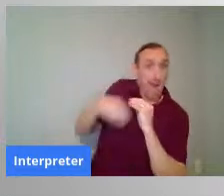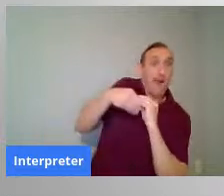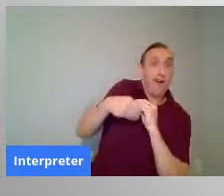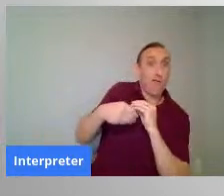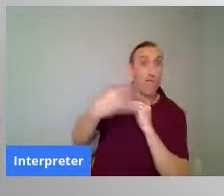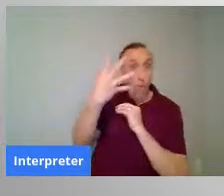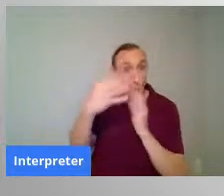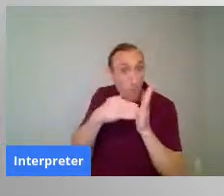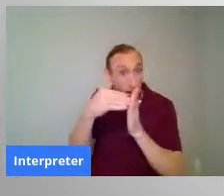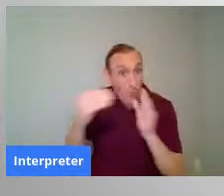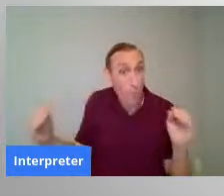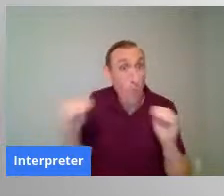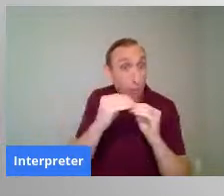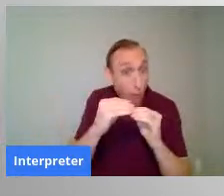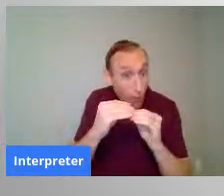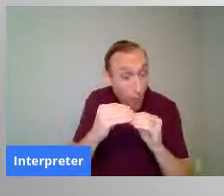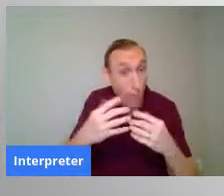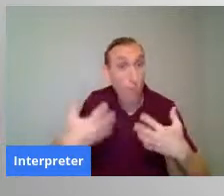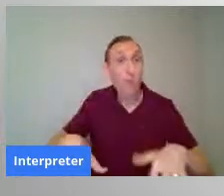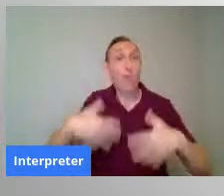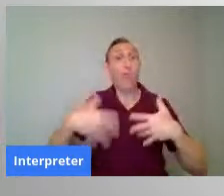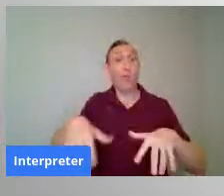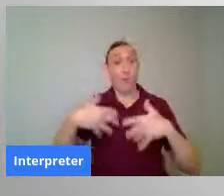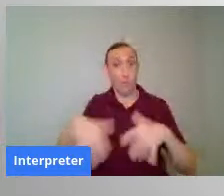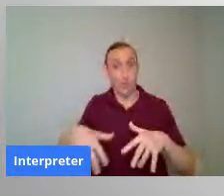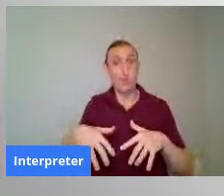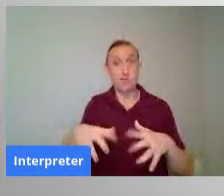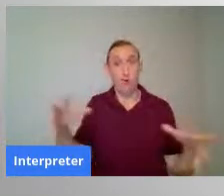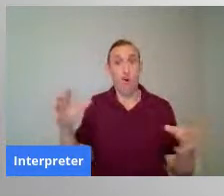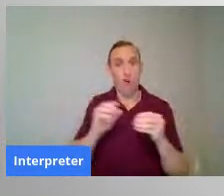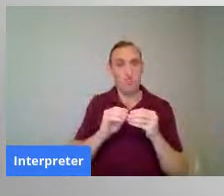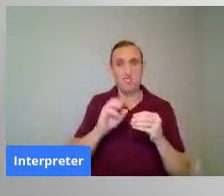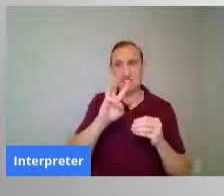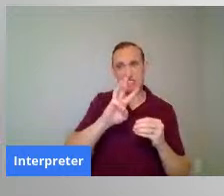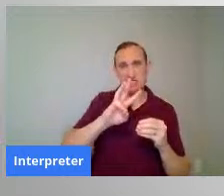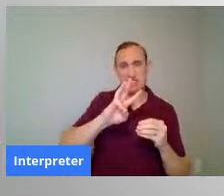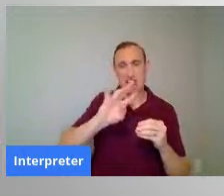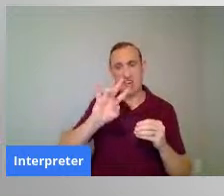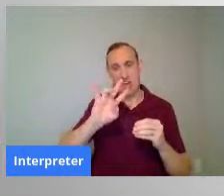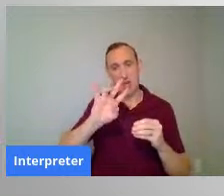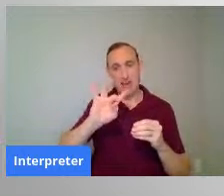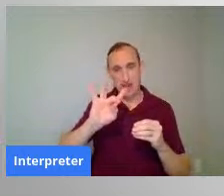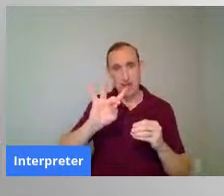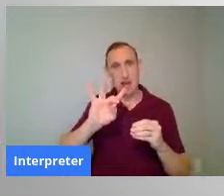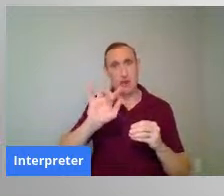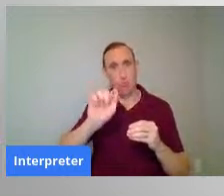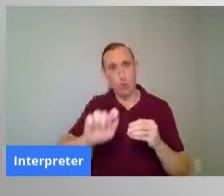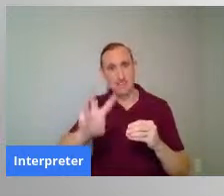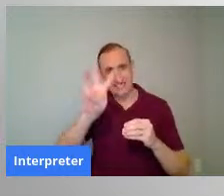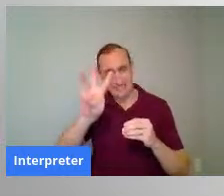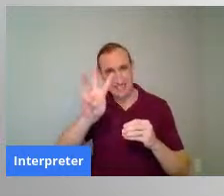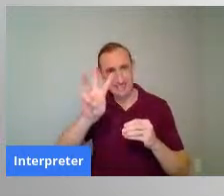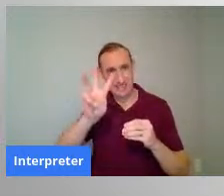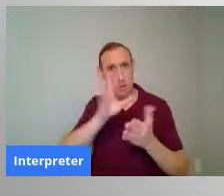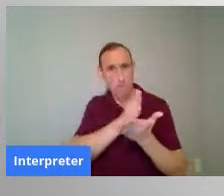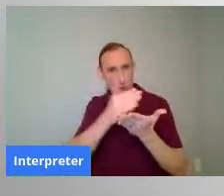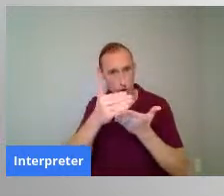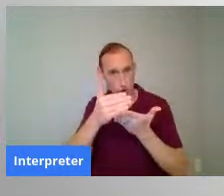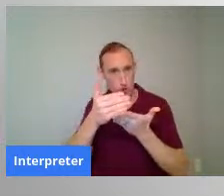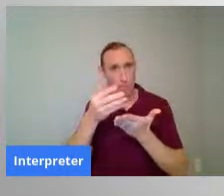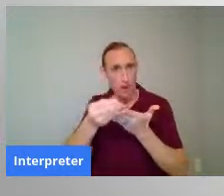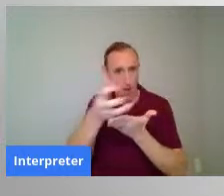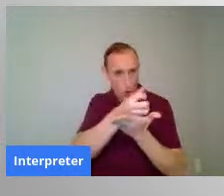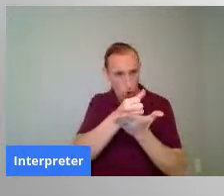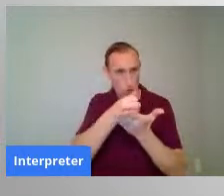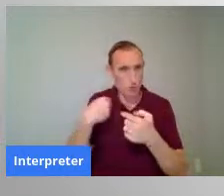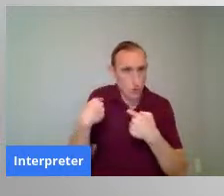there. Overall, we received 68.6% of our budgeted revenue, and we're actually ahead of where we were